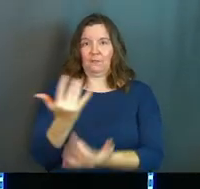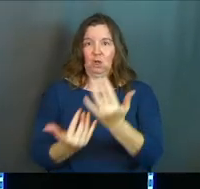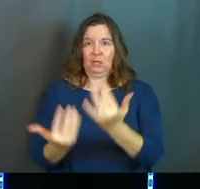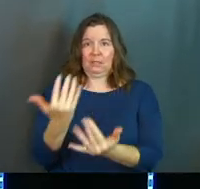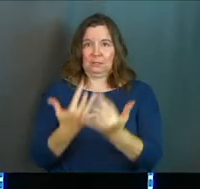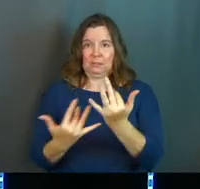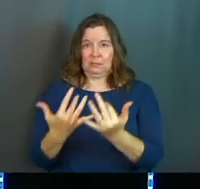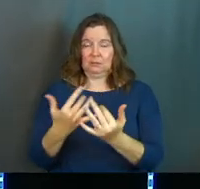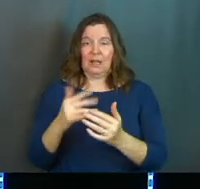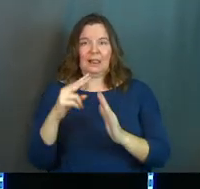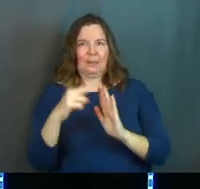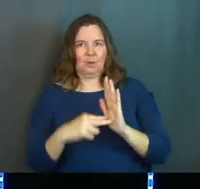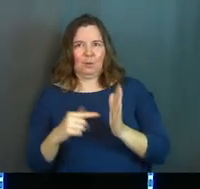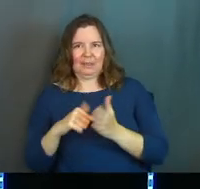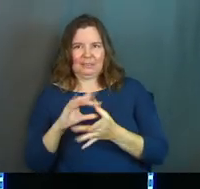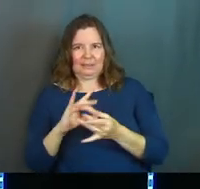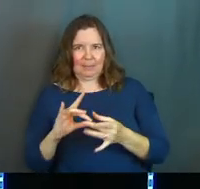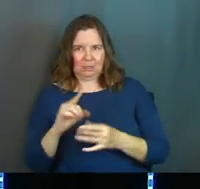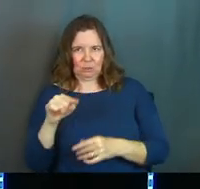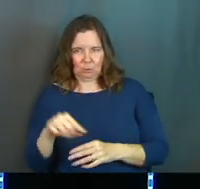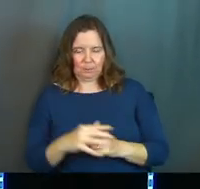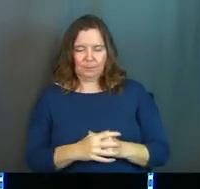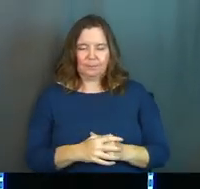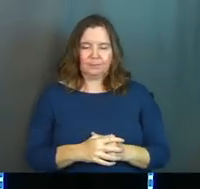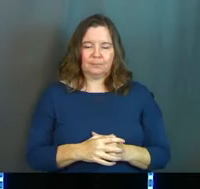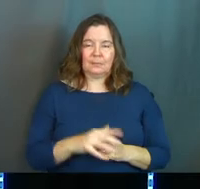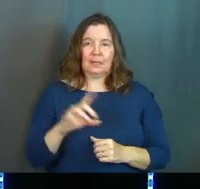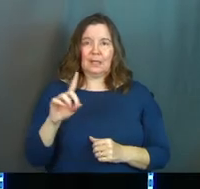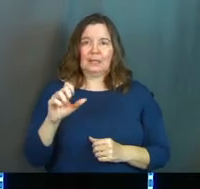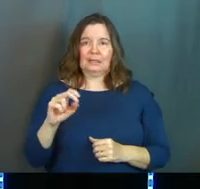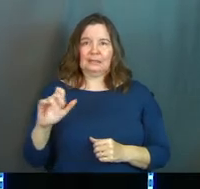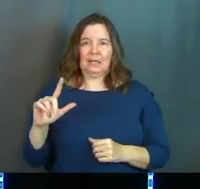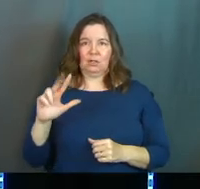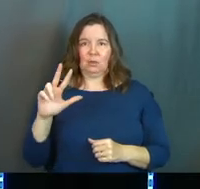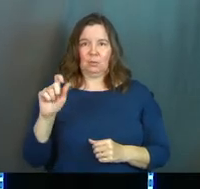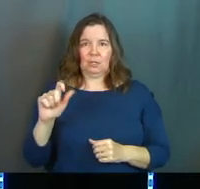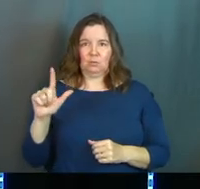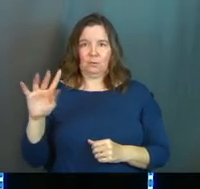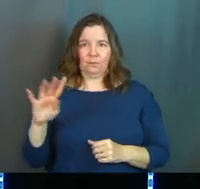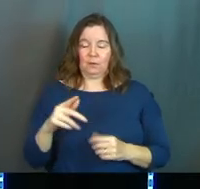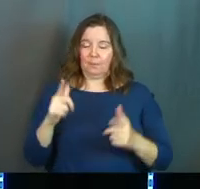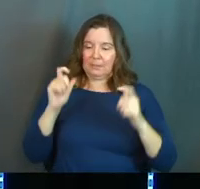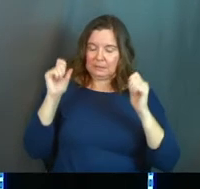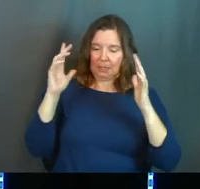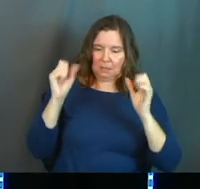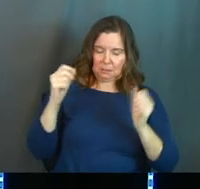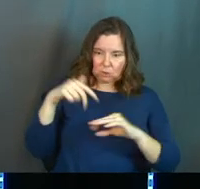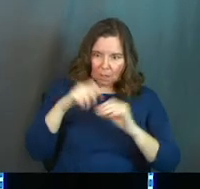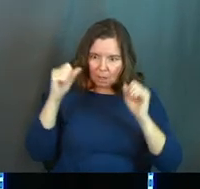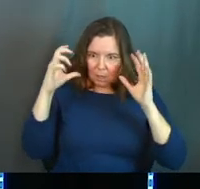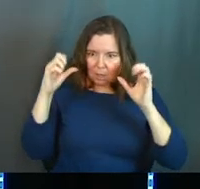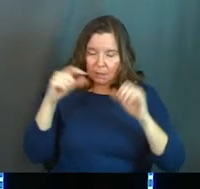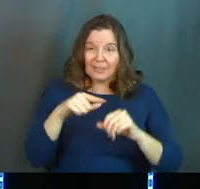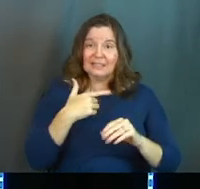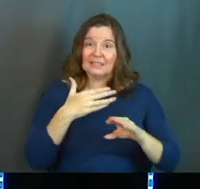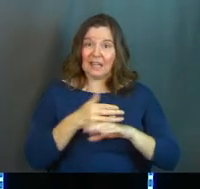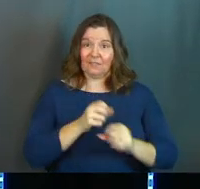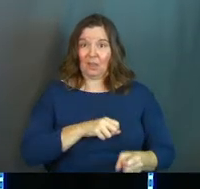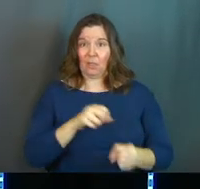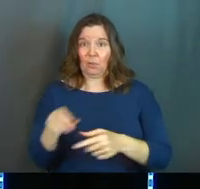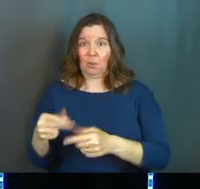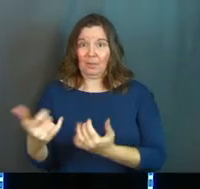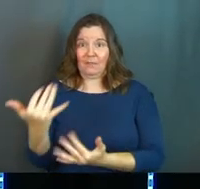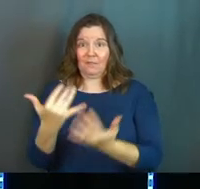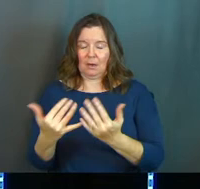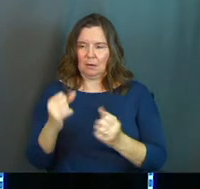furnace. And let me read this passage to you. Daniel 3:24, but suddenly Nebuchadnezzar jumped up in amazement. This is after they threw him in